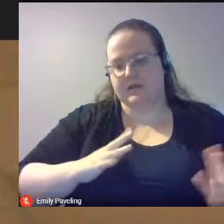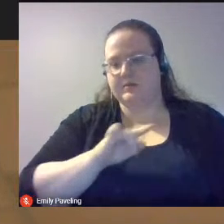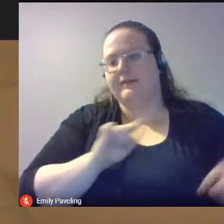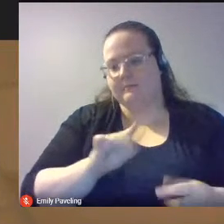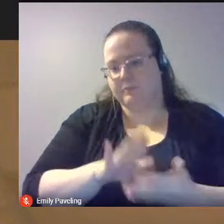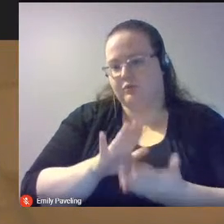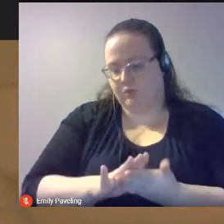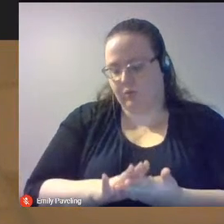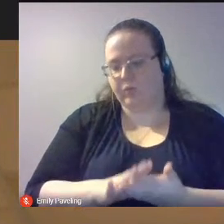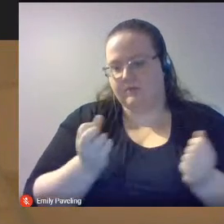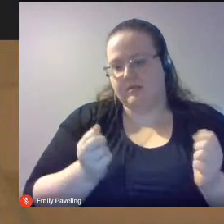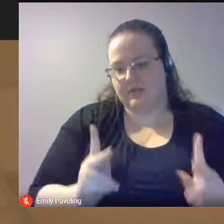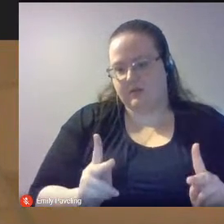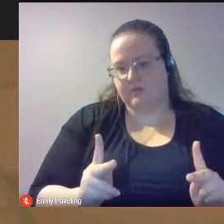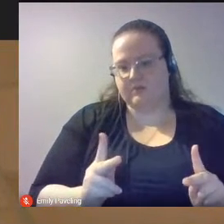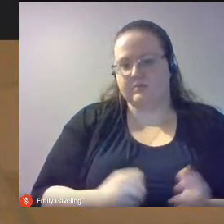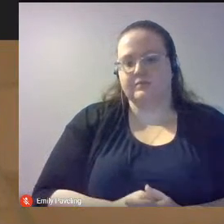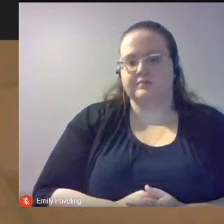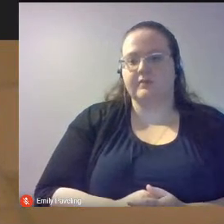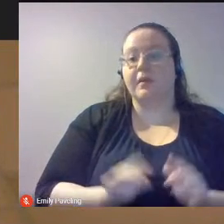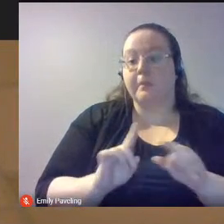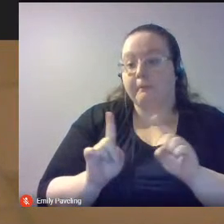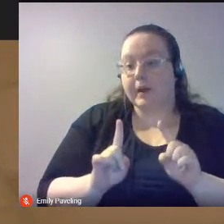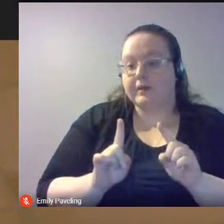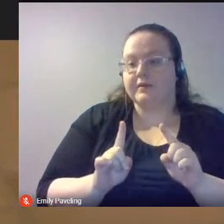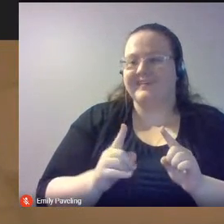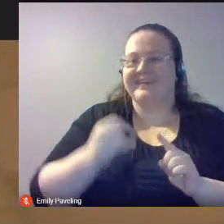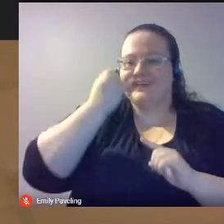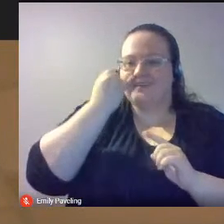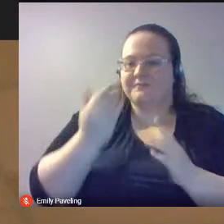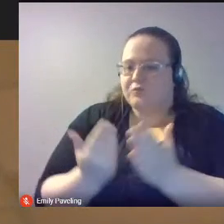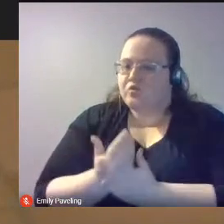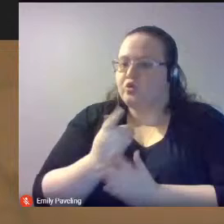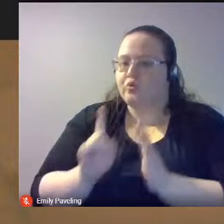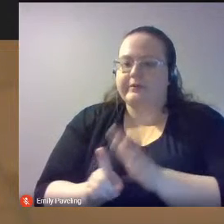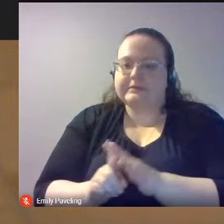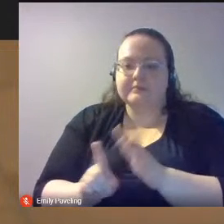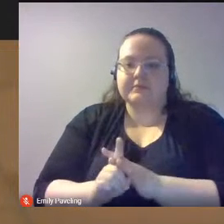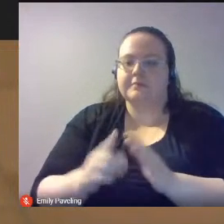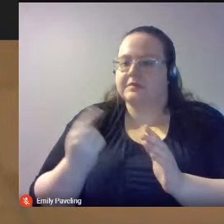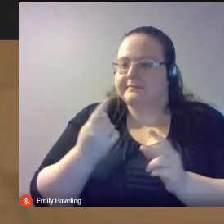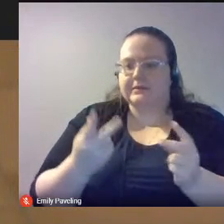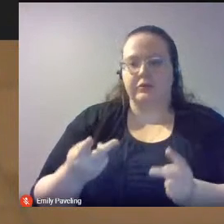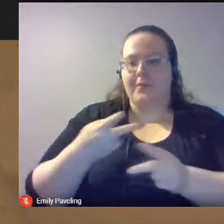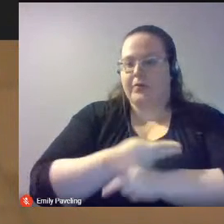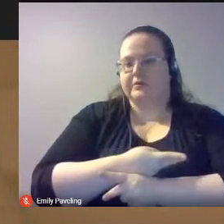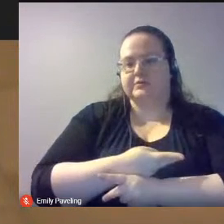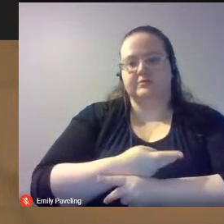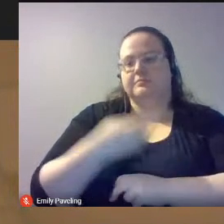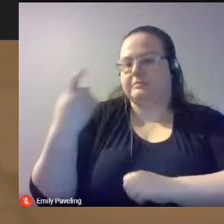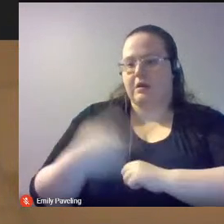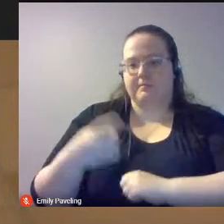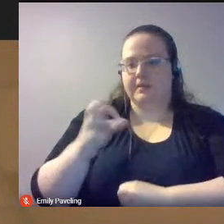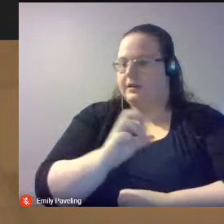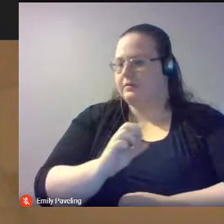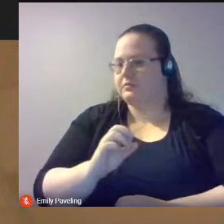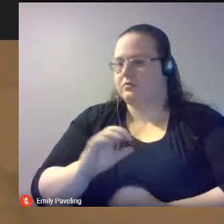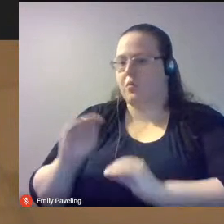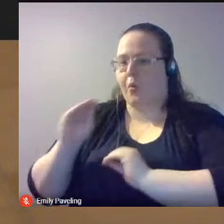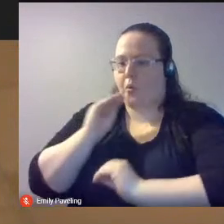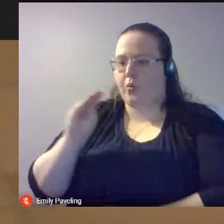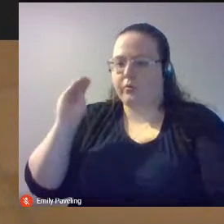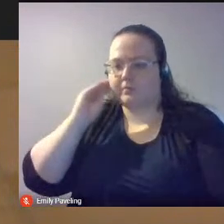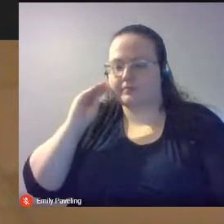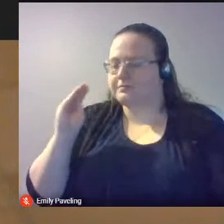medical assessment should they have new or worsening symptoms. This is the same as the requirements for children attending